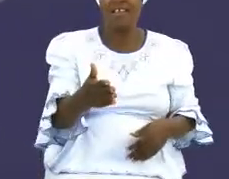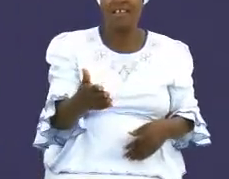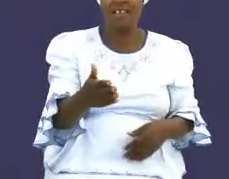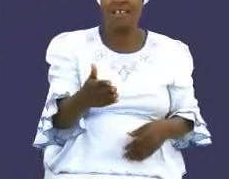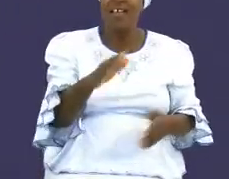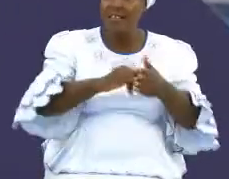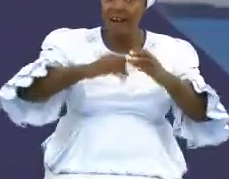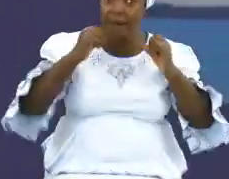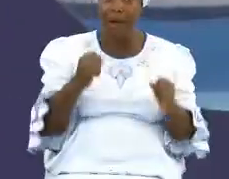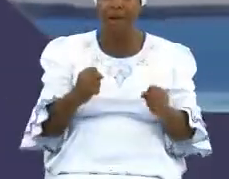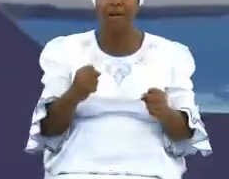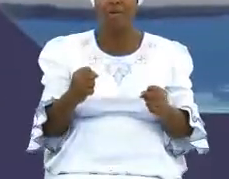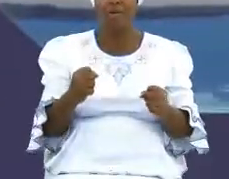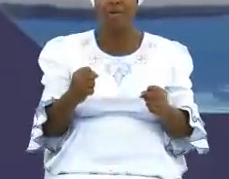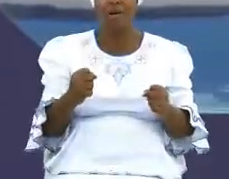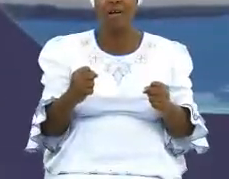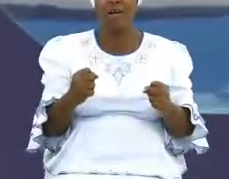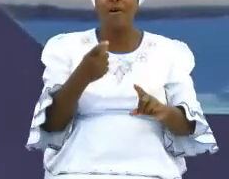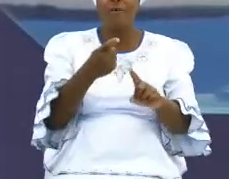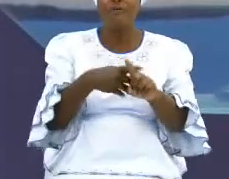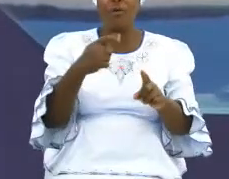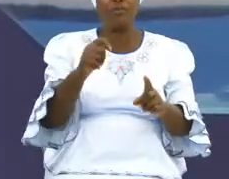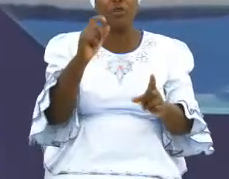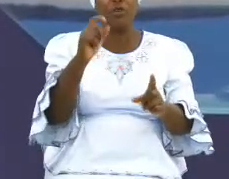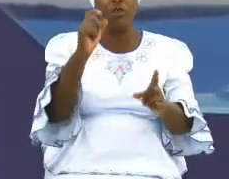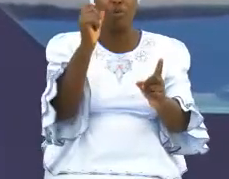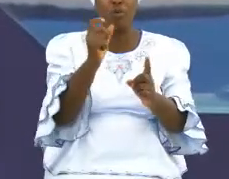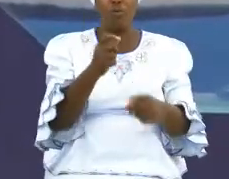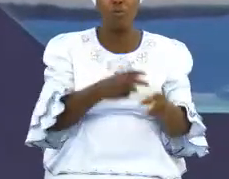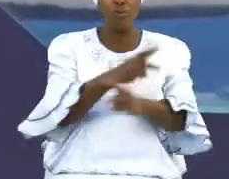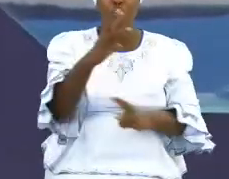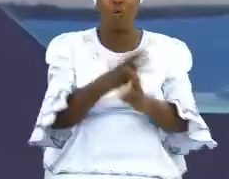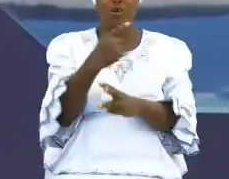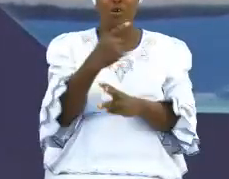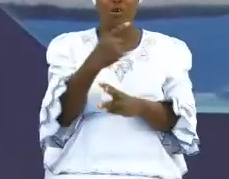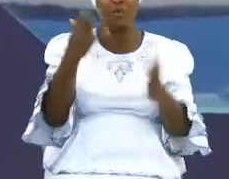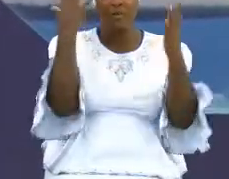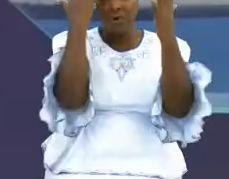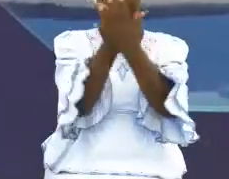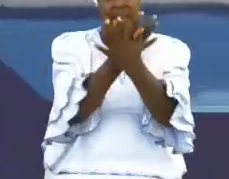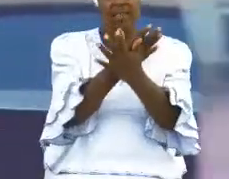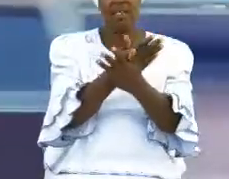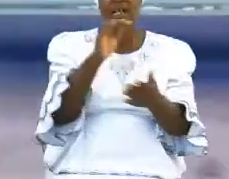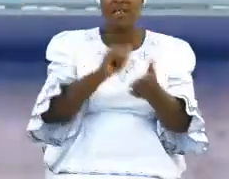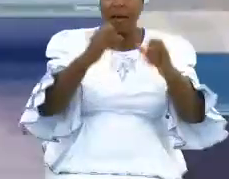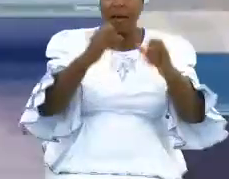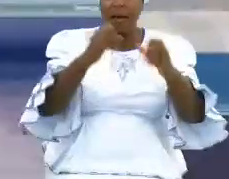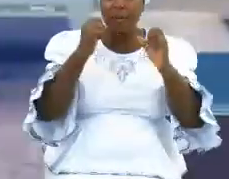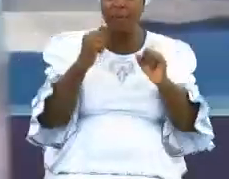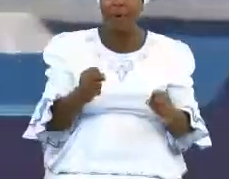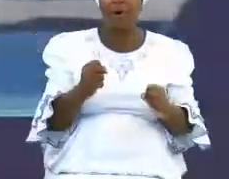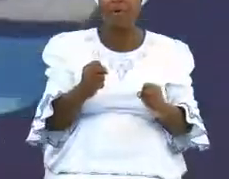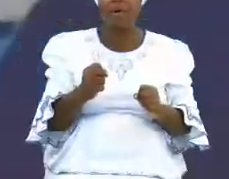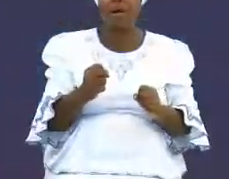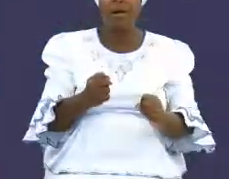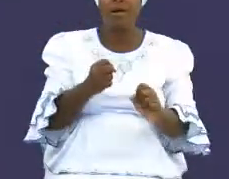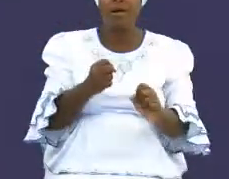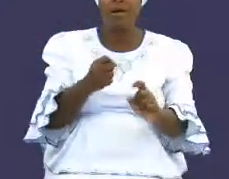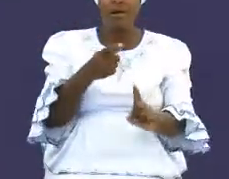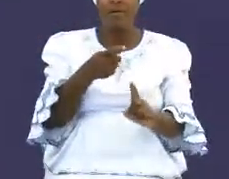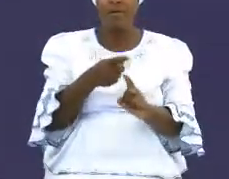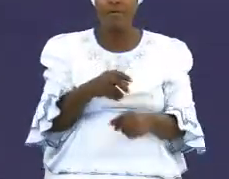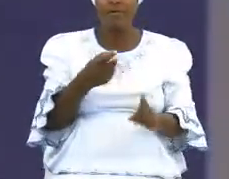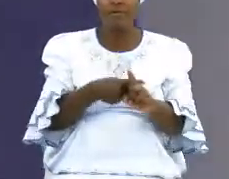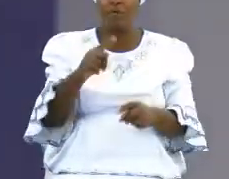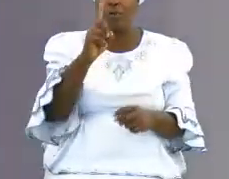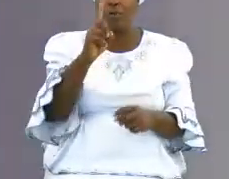power from the world of darkness, that power from the one that